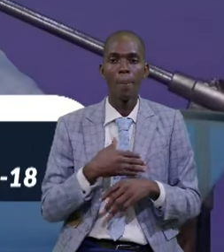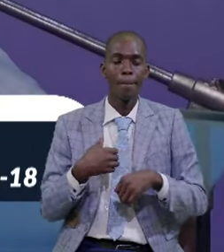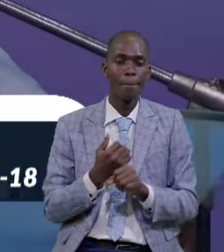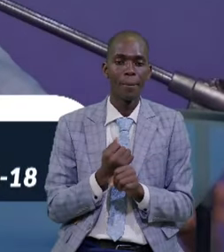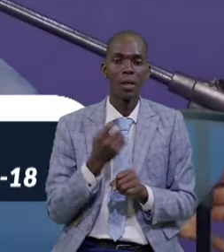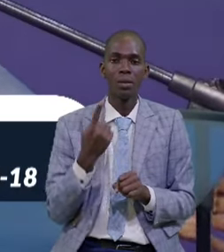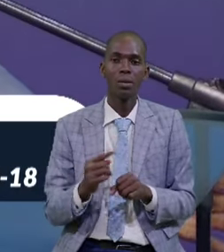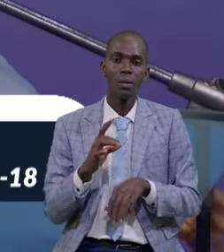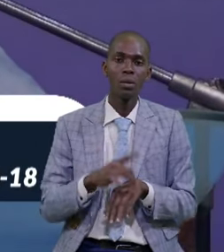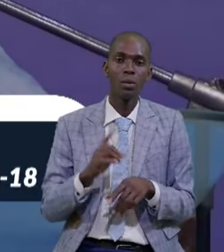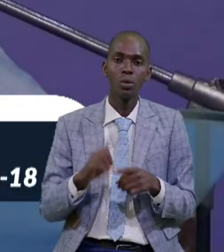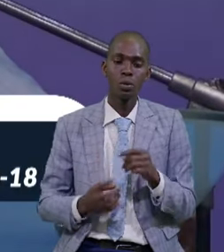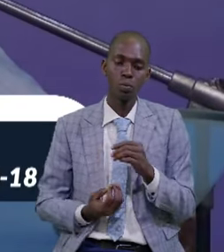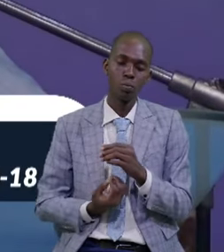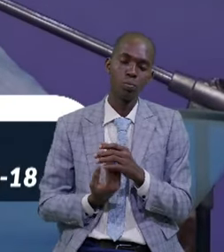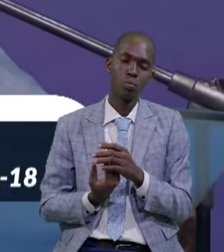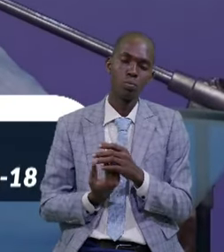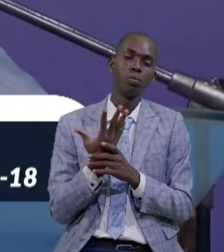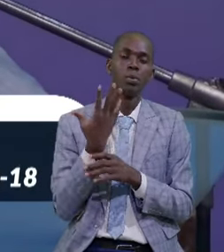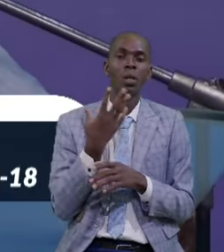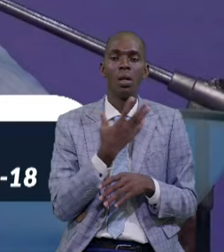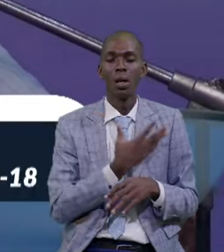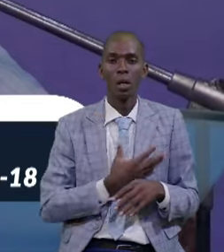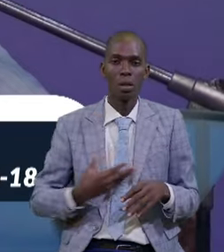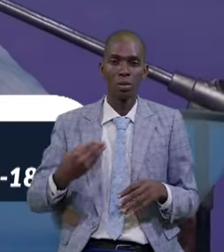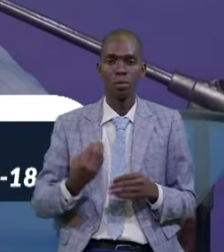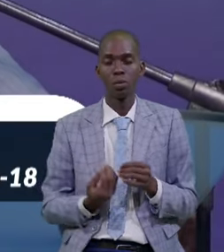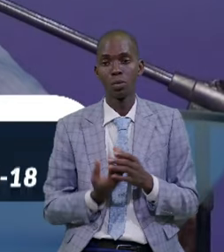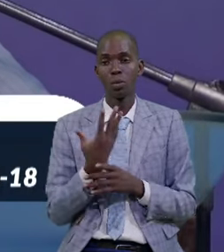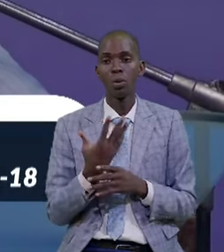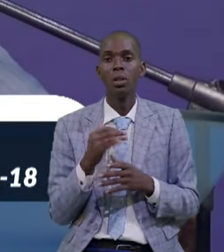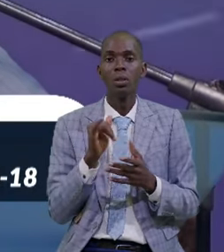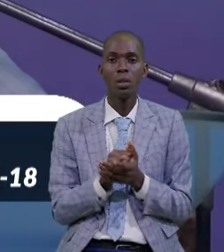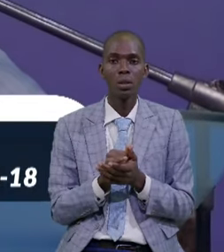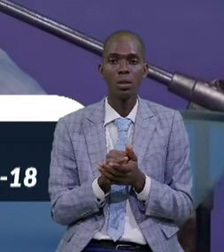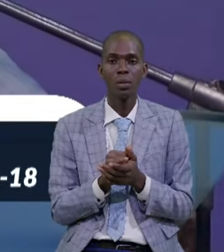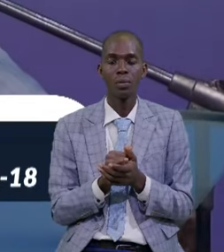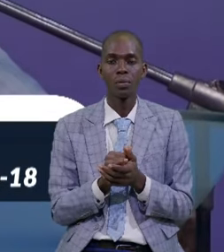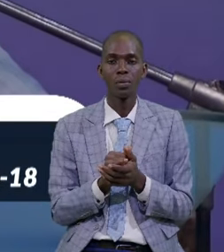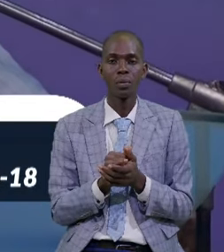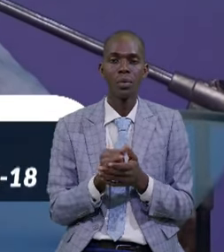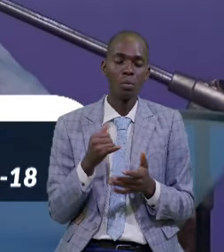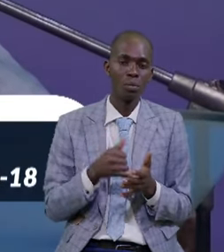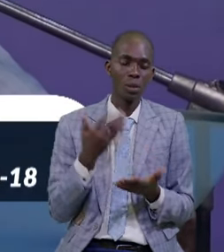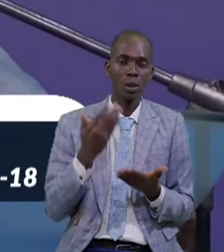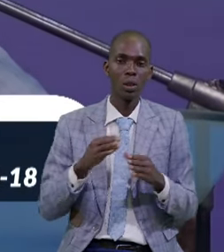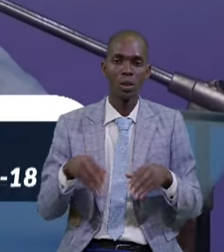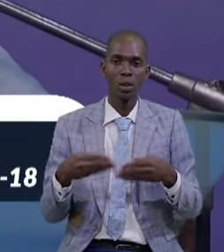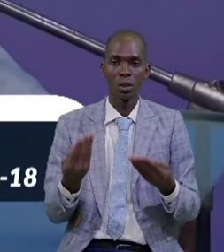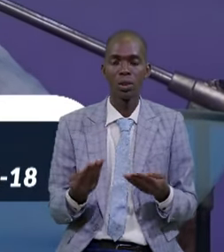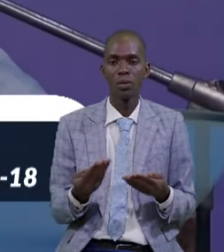forth and bud, that it may give seed to the